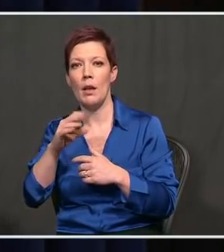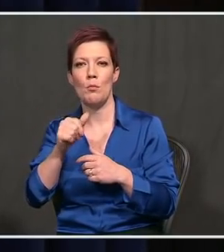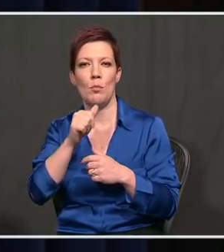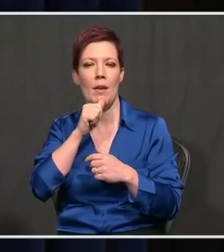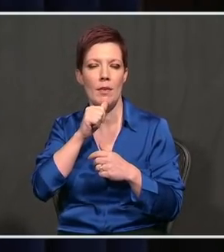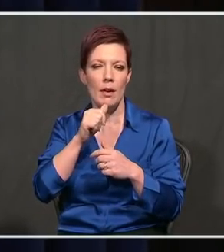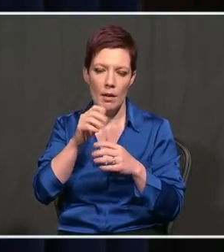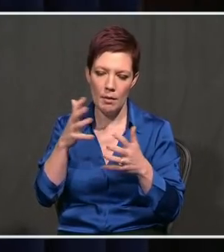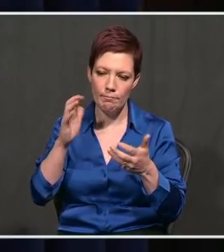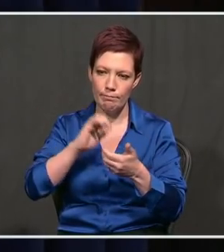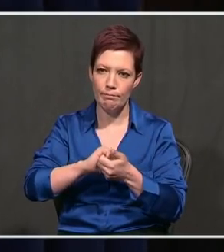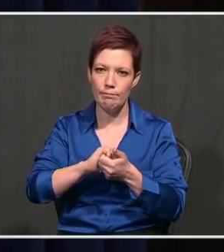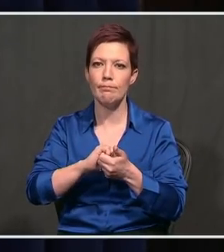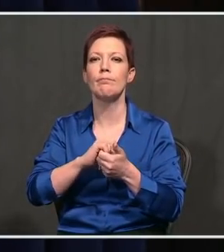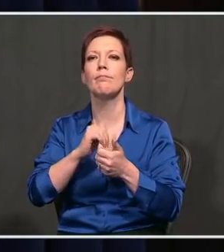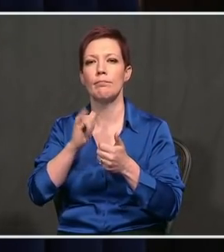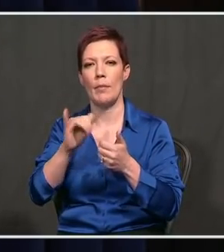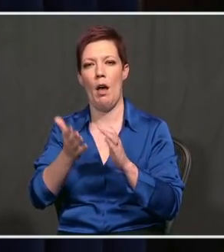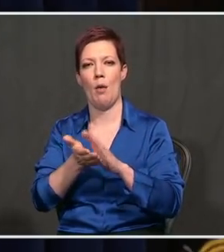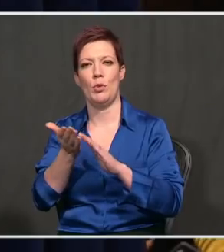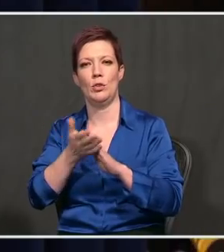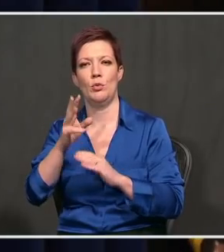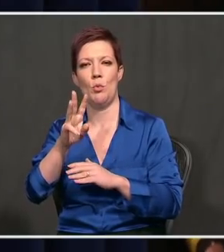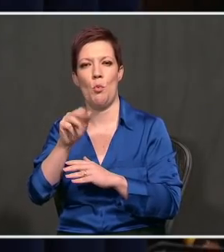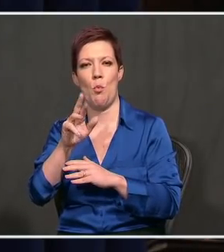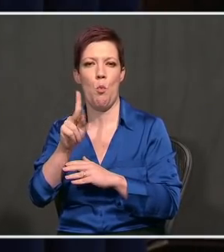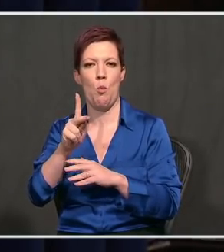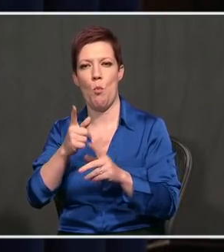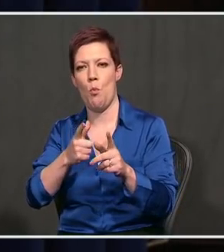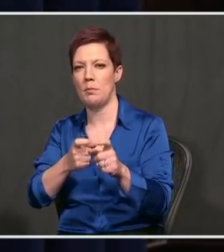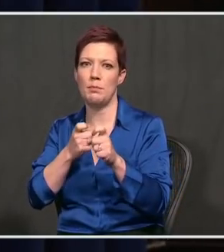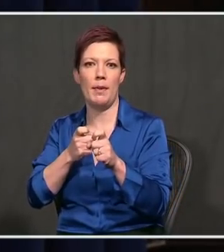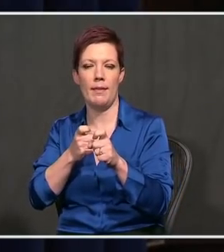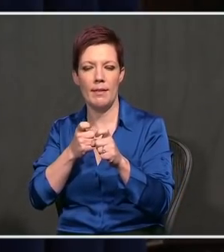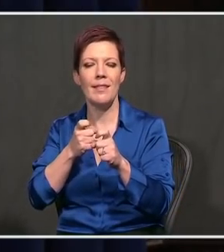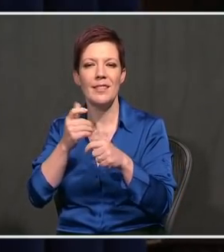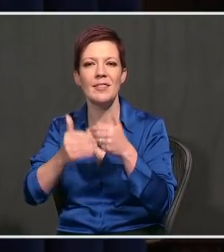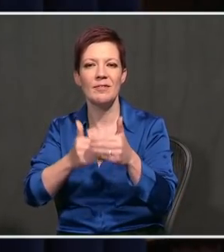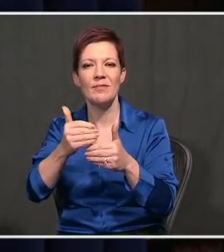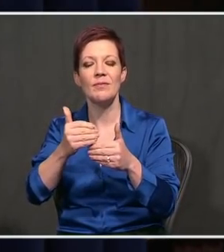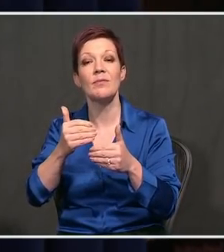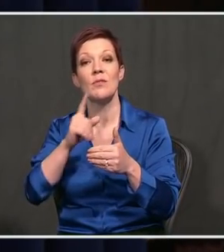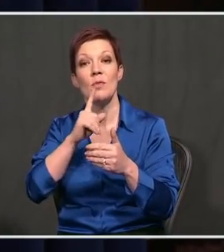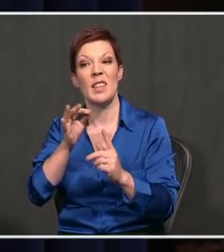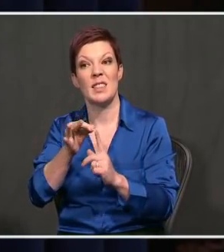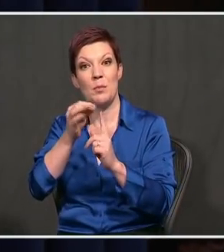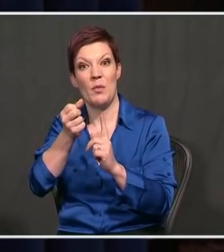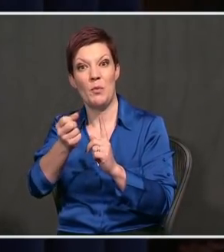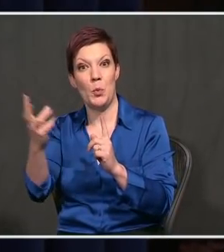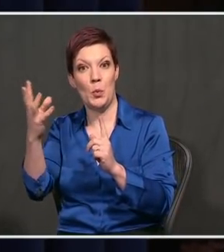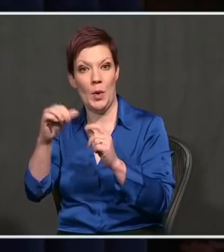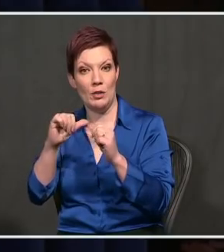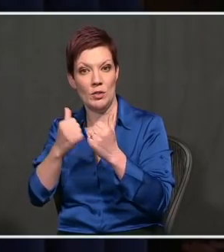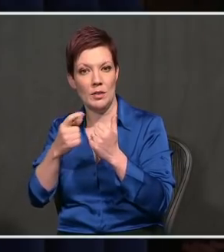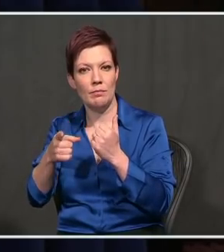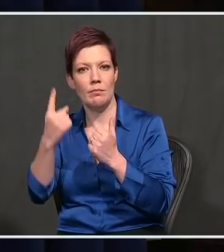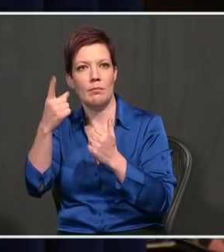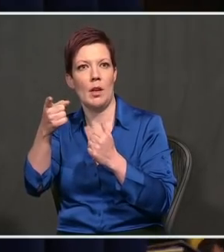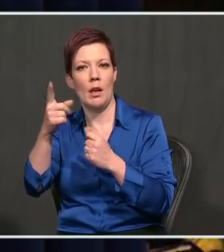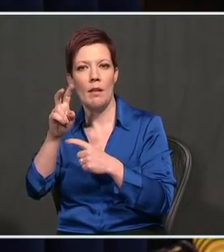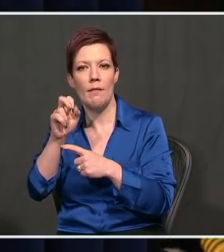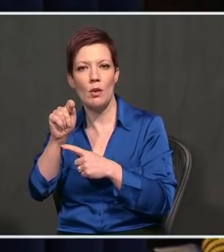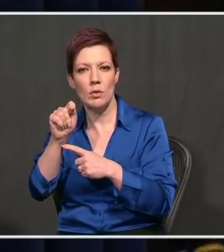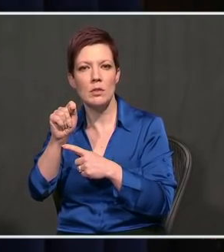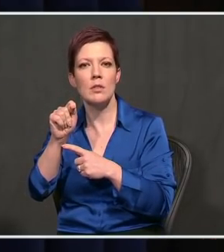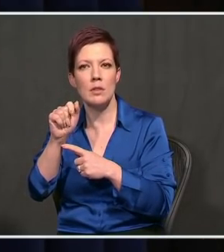Warp Speed is playing. And we've made this statement before. With the exception of a very few federal agencies, such as the Veterans